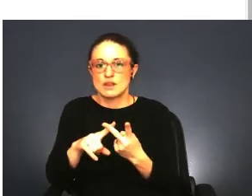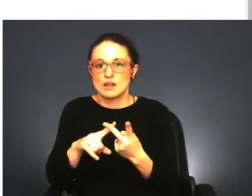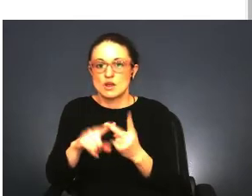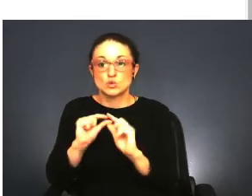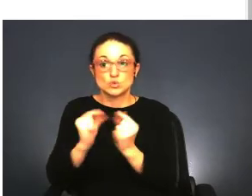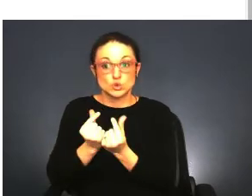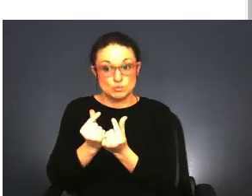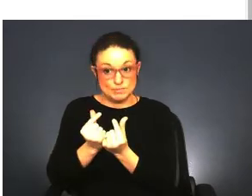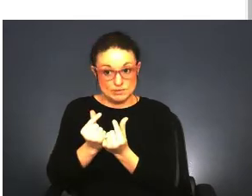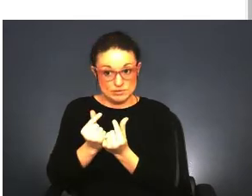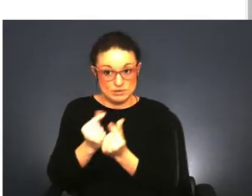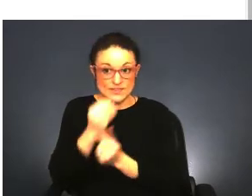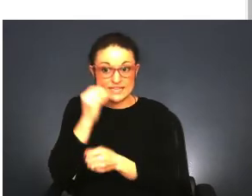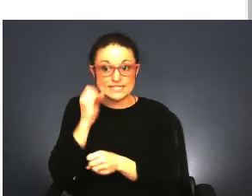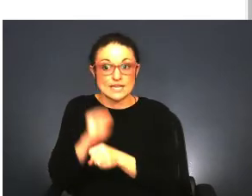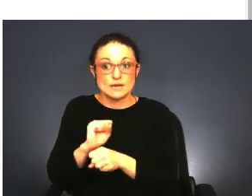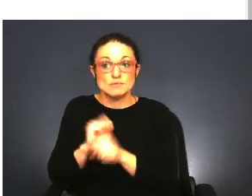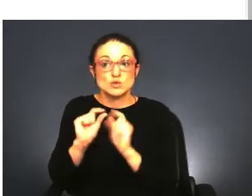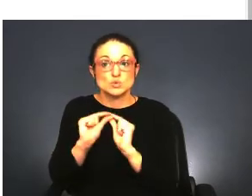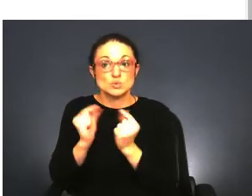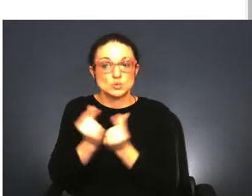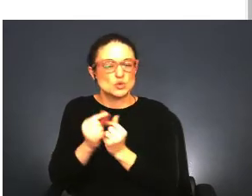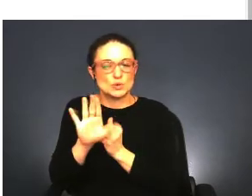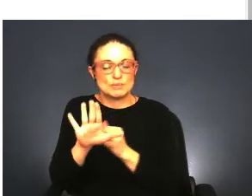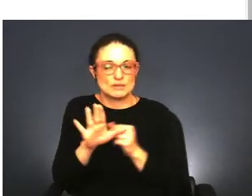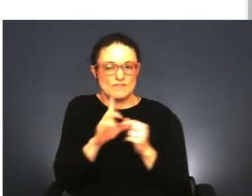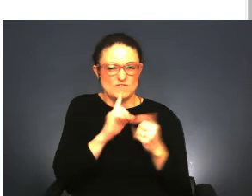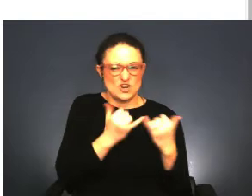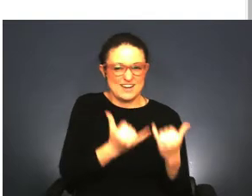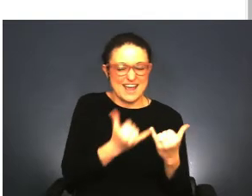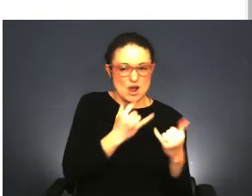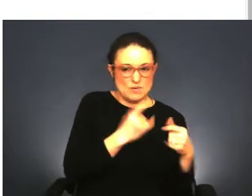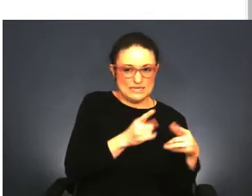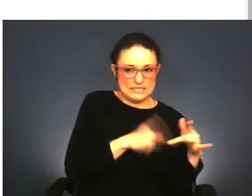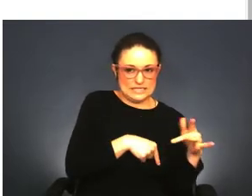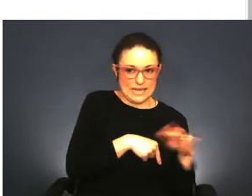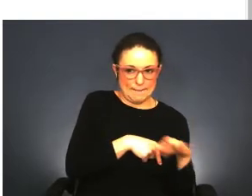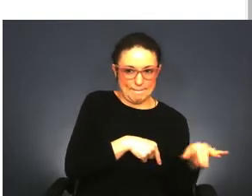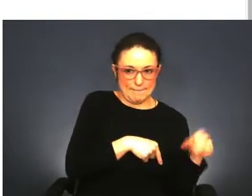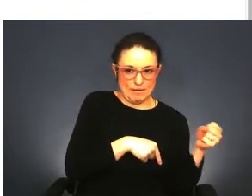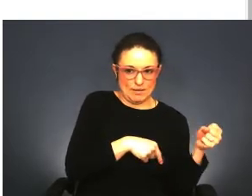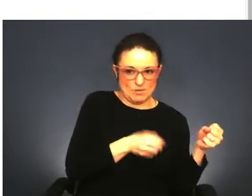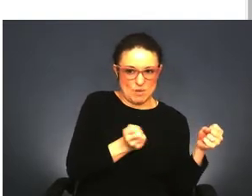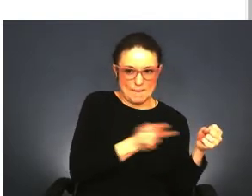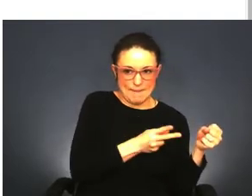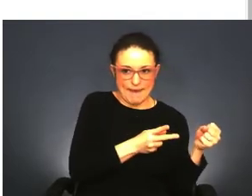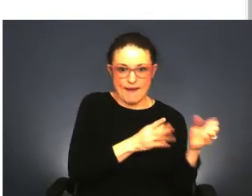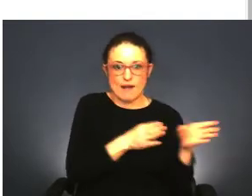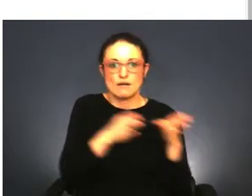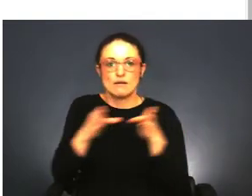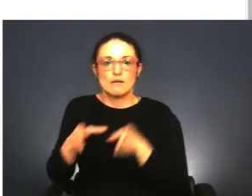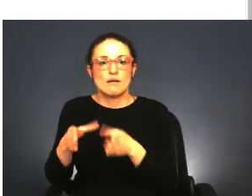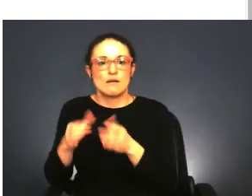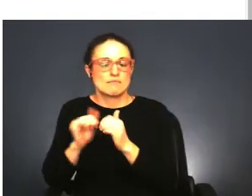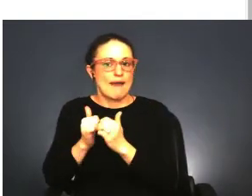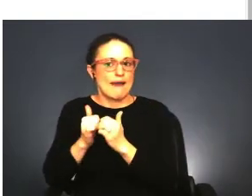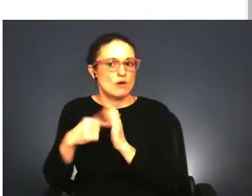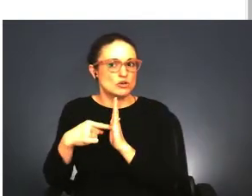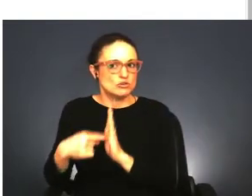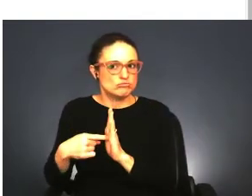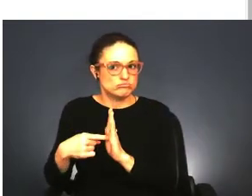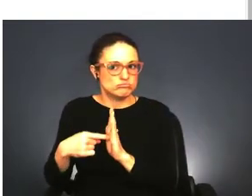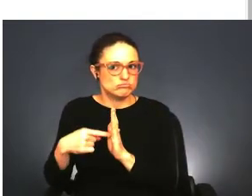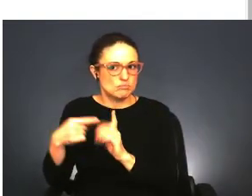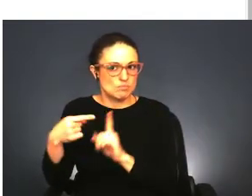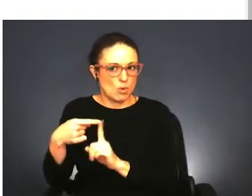talk about that, but I'm going to skip over that for the moment. The third is how you display the points. This